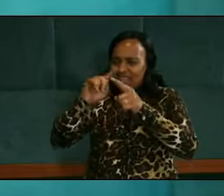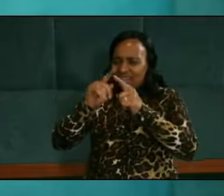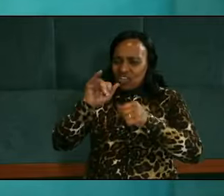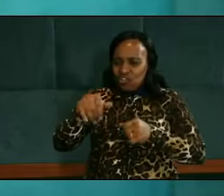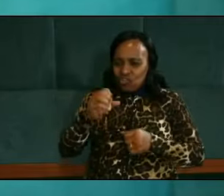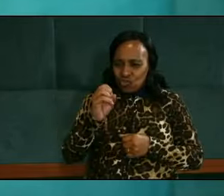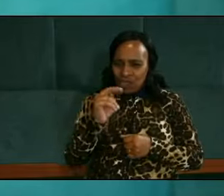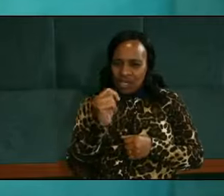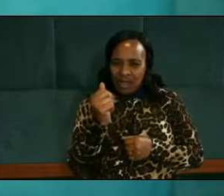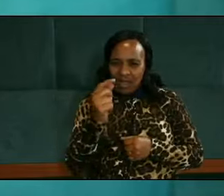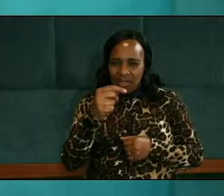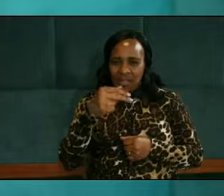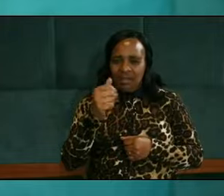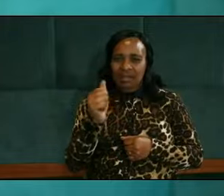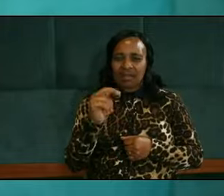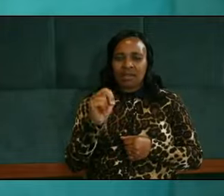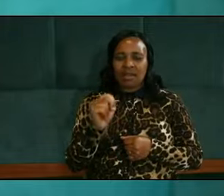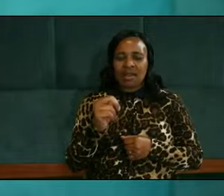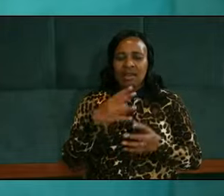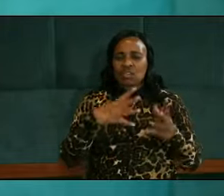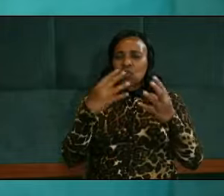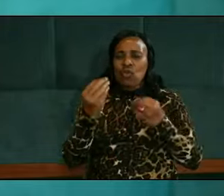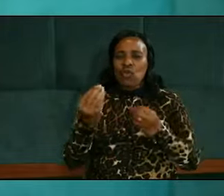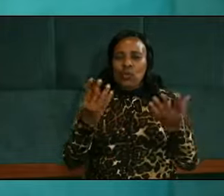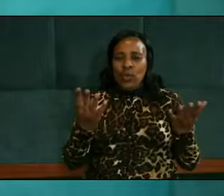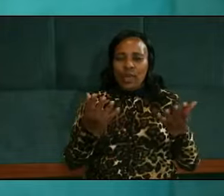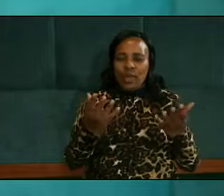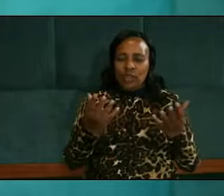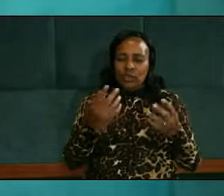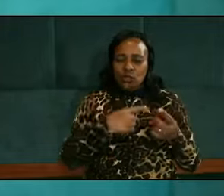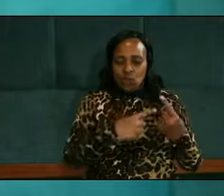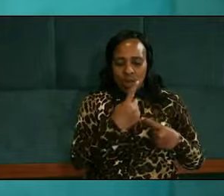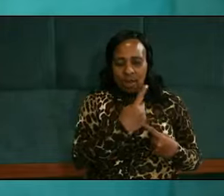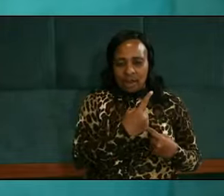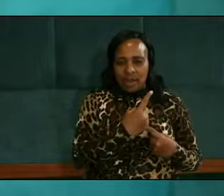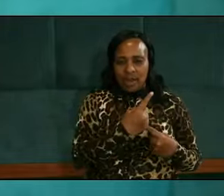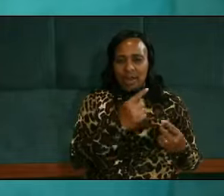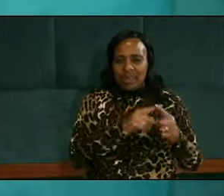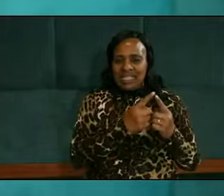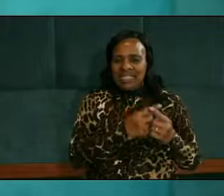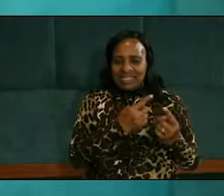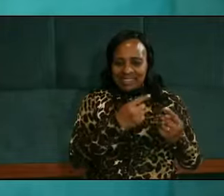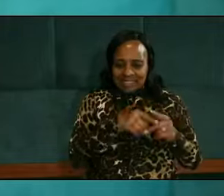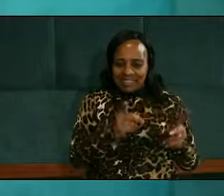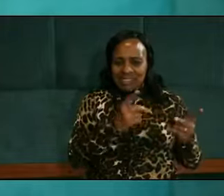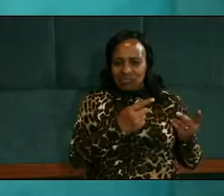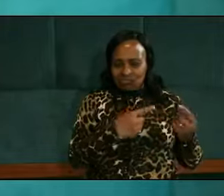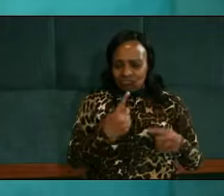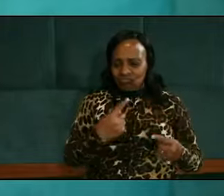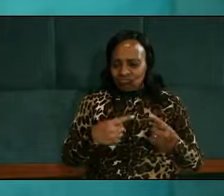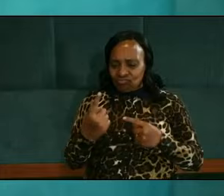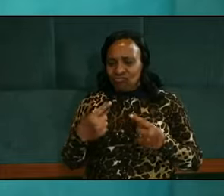gone to kind of conquer. And they had started to conquer